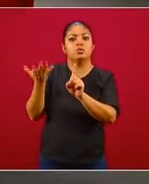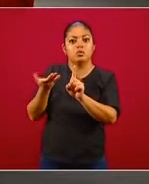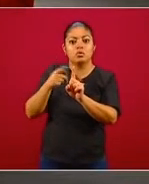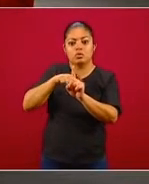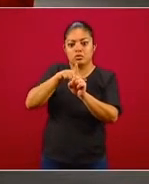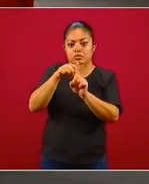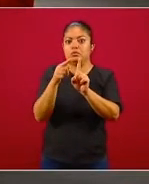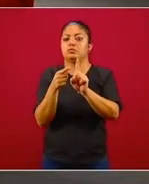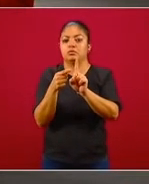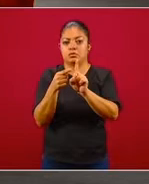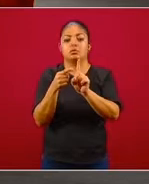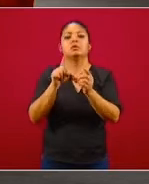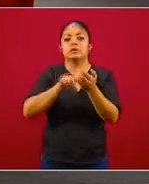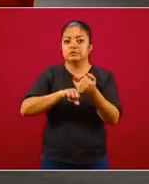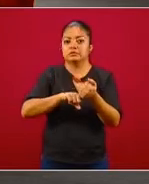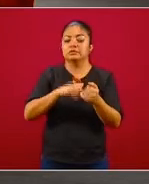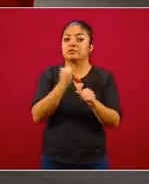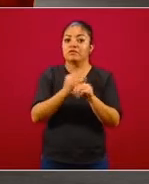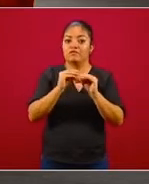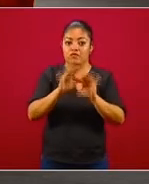cases.